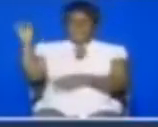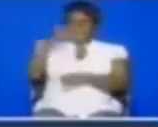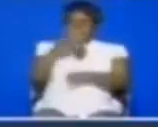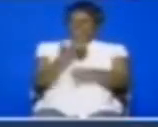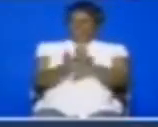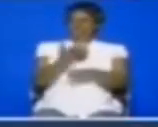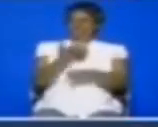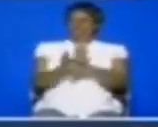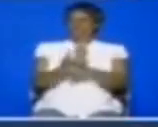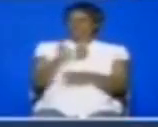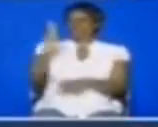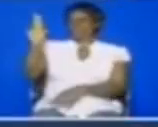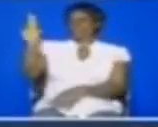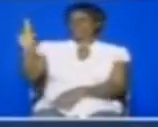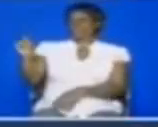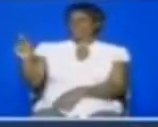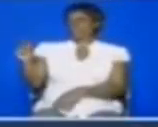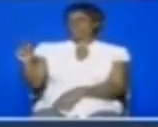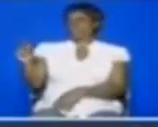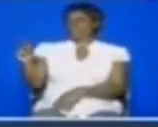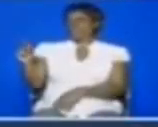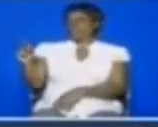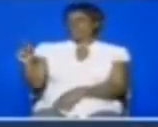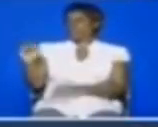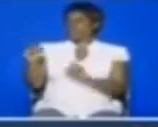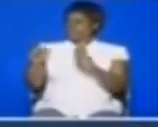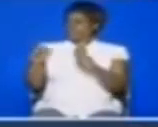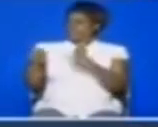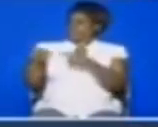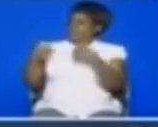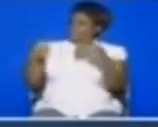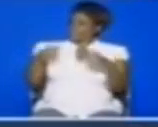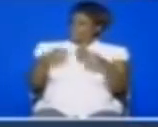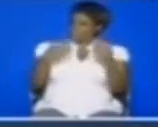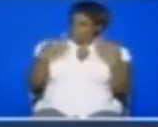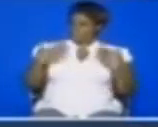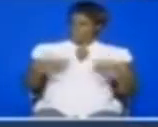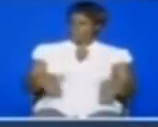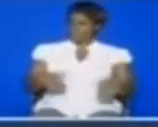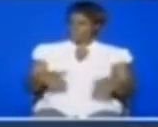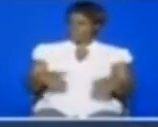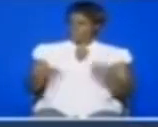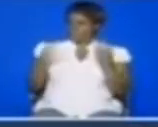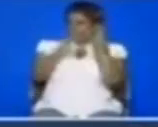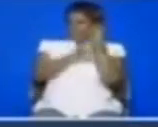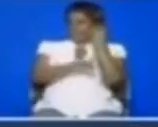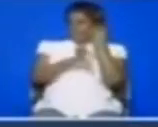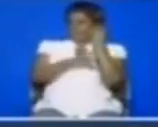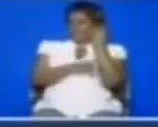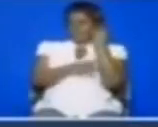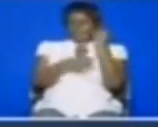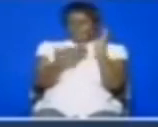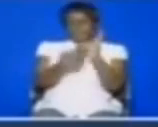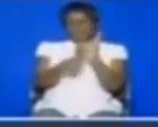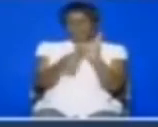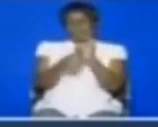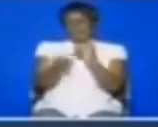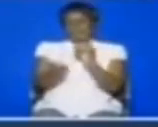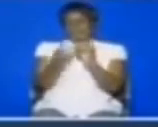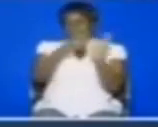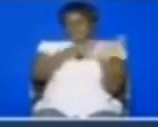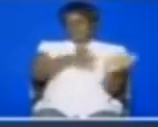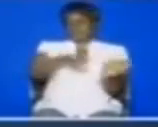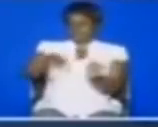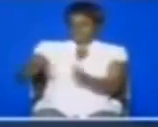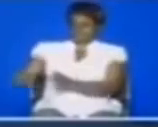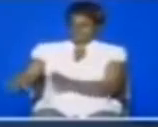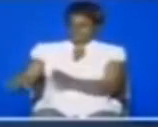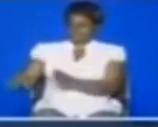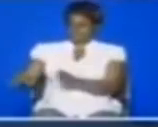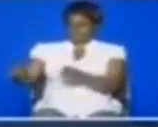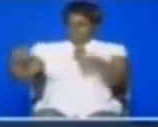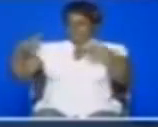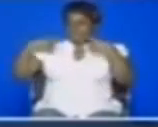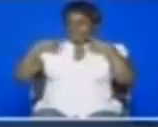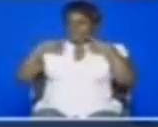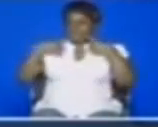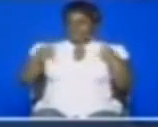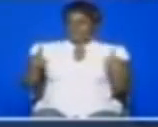as well. No, because you're going to injure somebody and that could throw the country into chaos. All right. Yeah. Let's talk about that poll that was